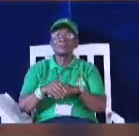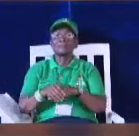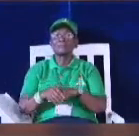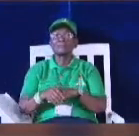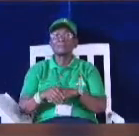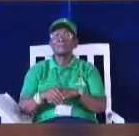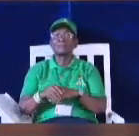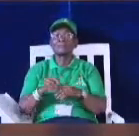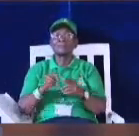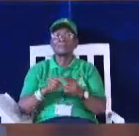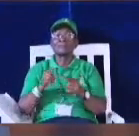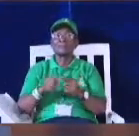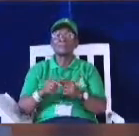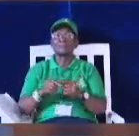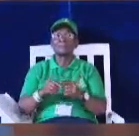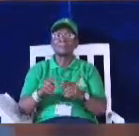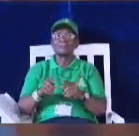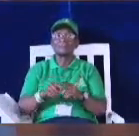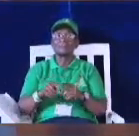And then, like I used to say,